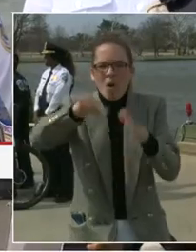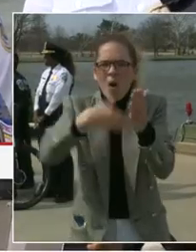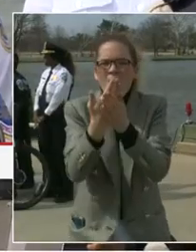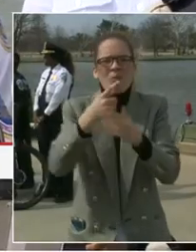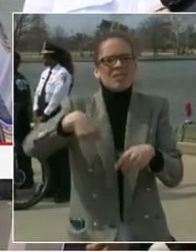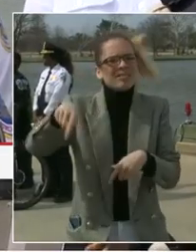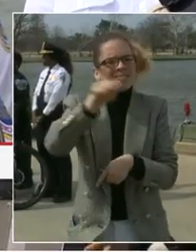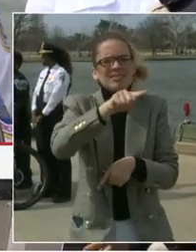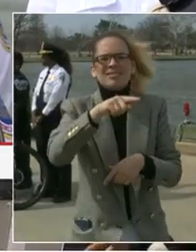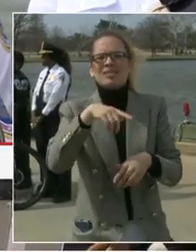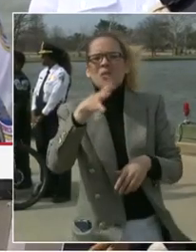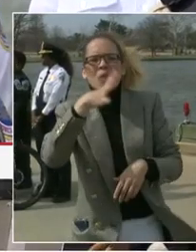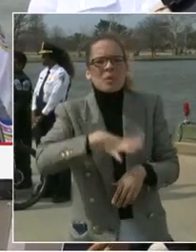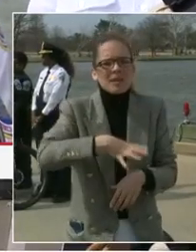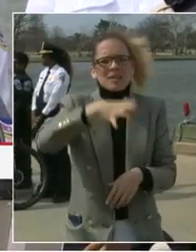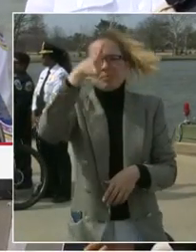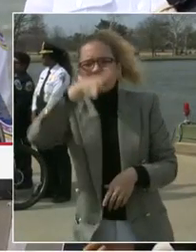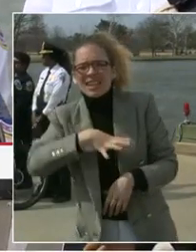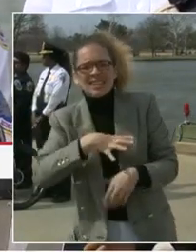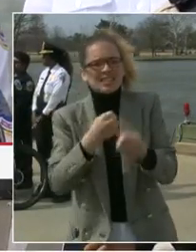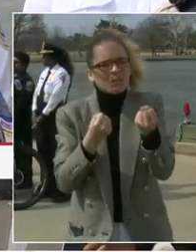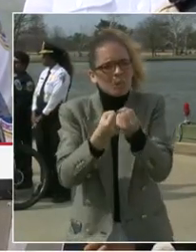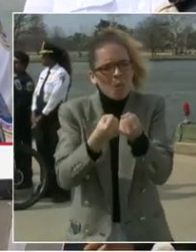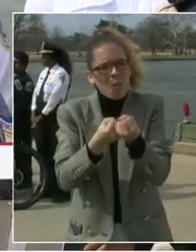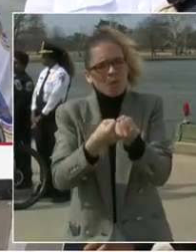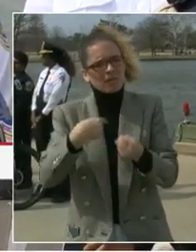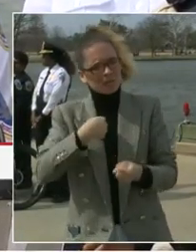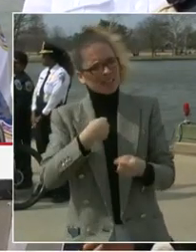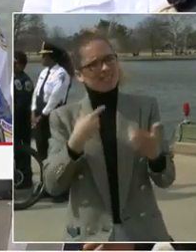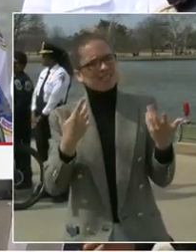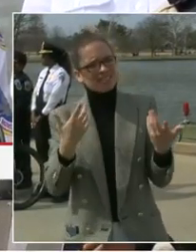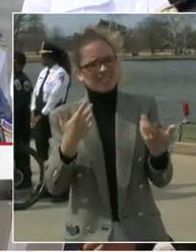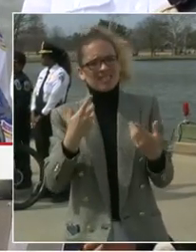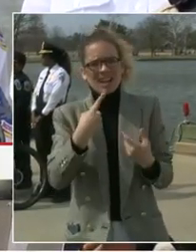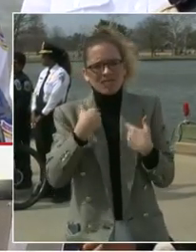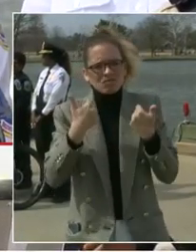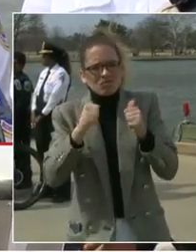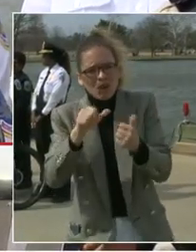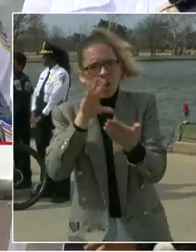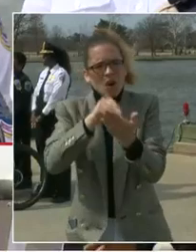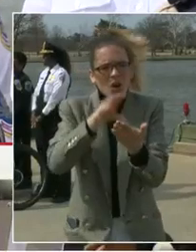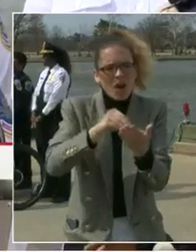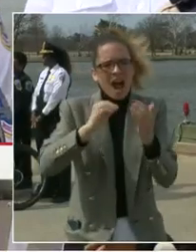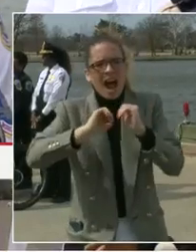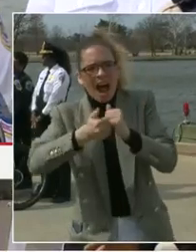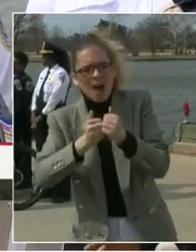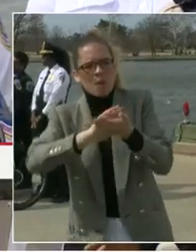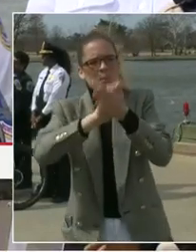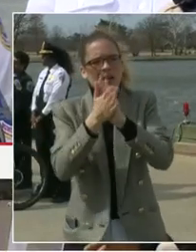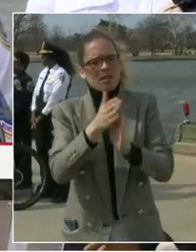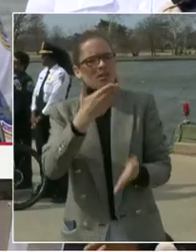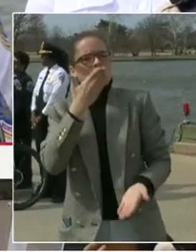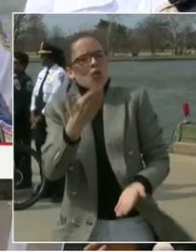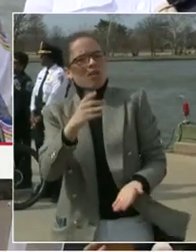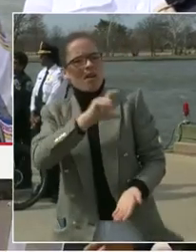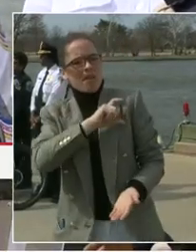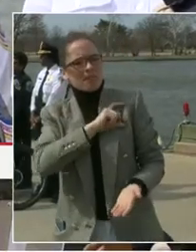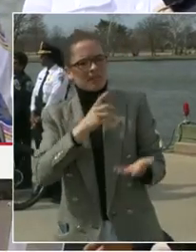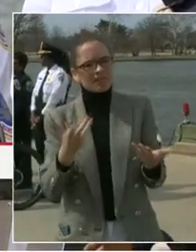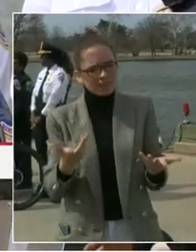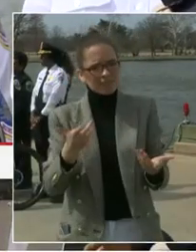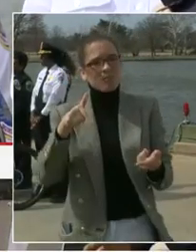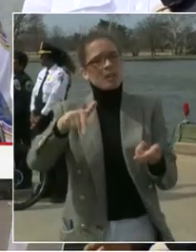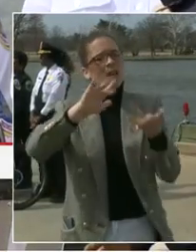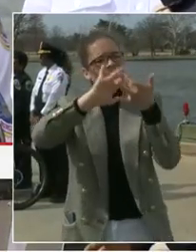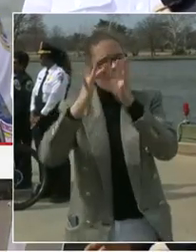women, that supported and mentored me as I learned to police. This network of support was something I experienced throughout my